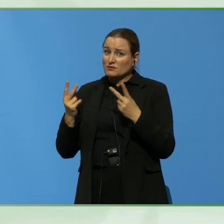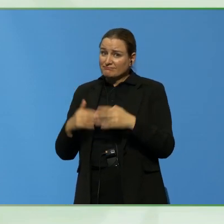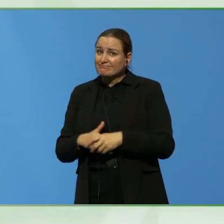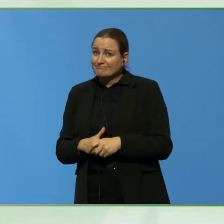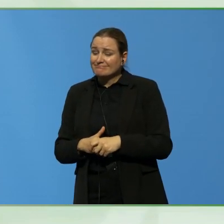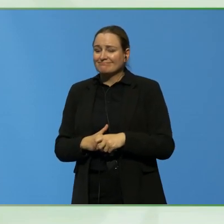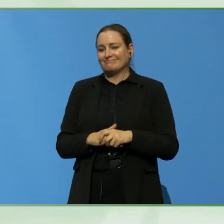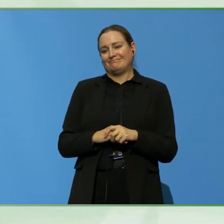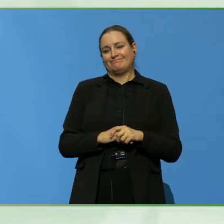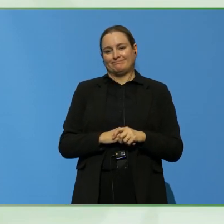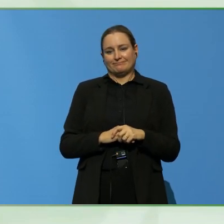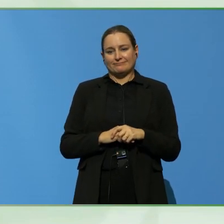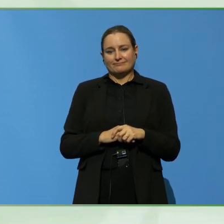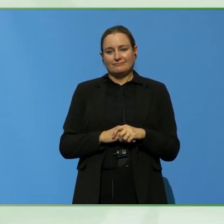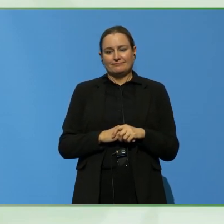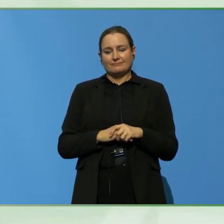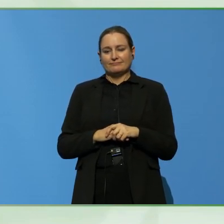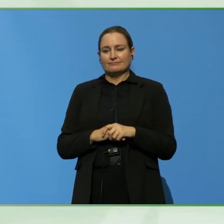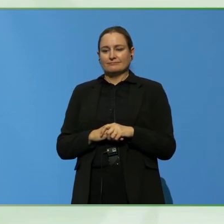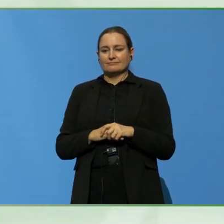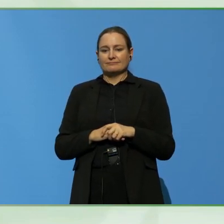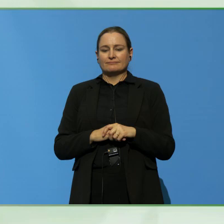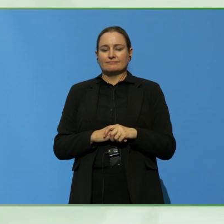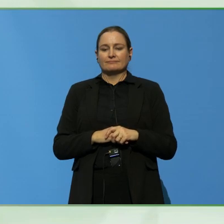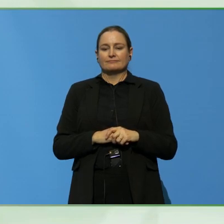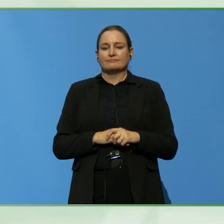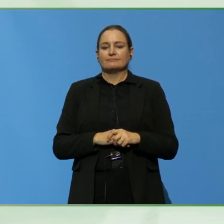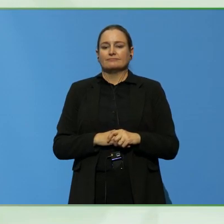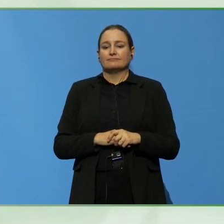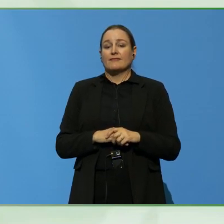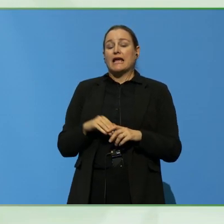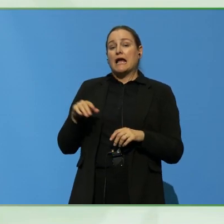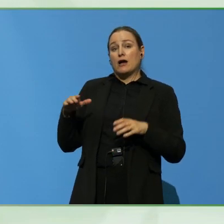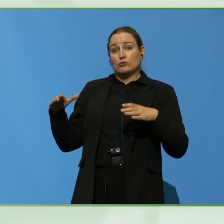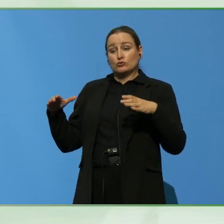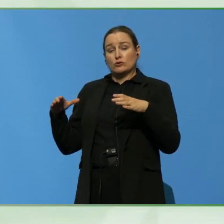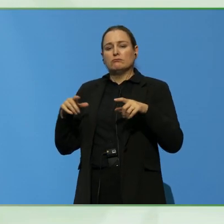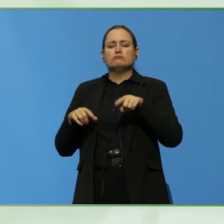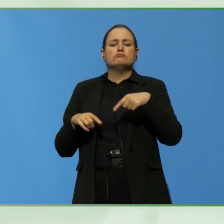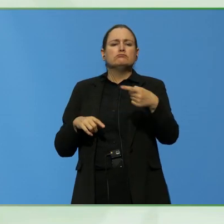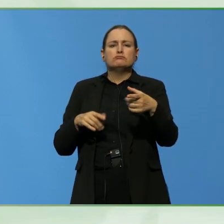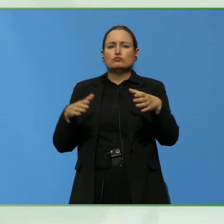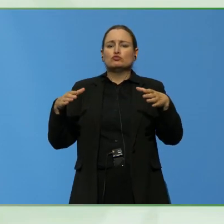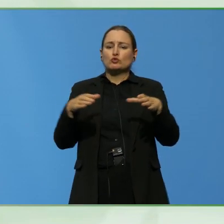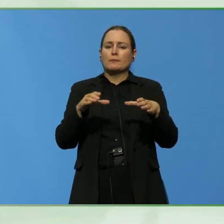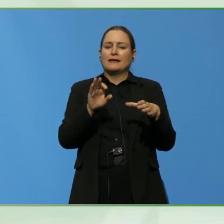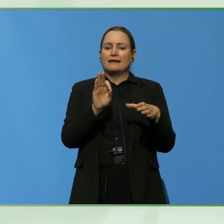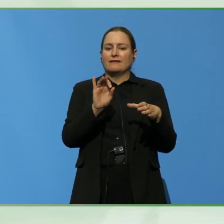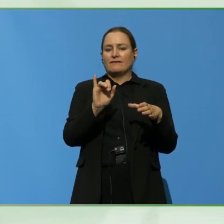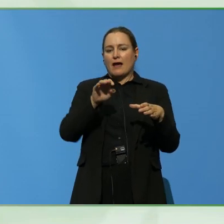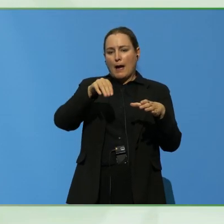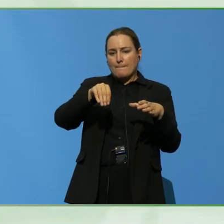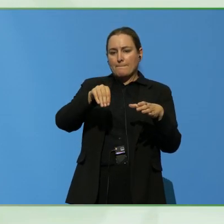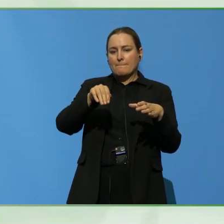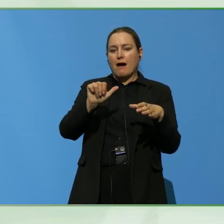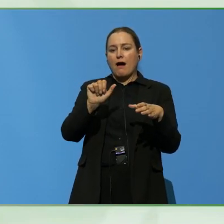we are supported by group Fimanco. It's a real estate investment company in France. And